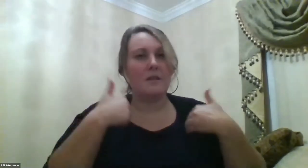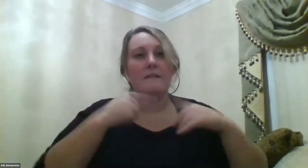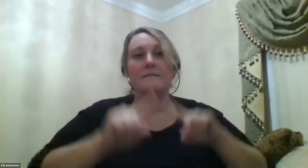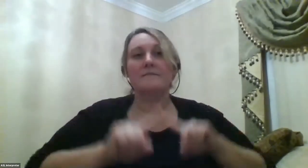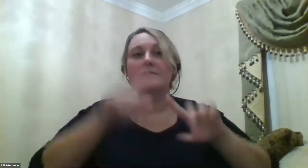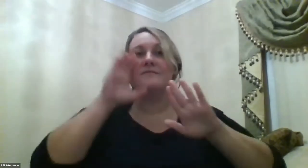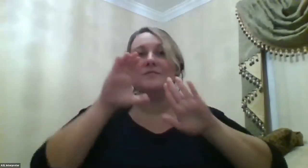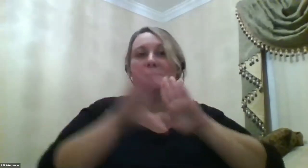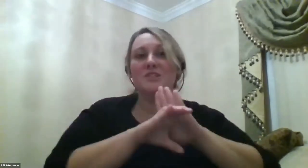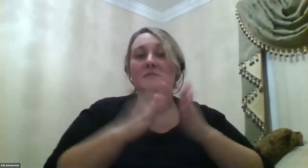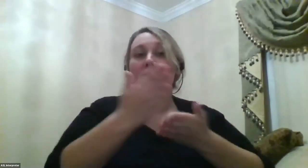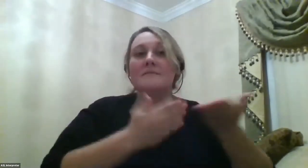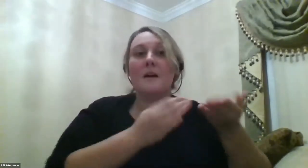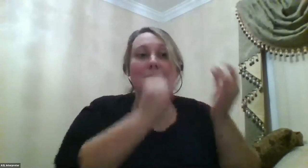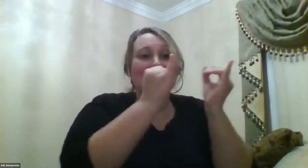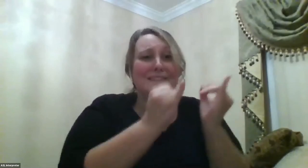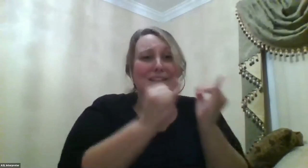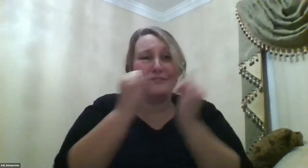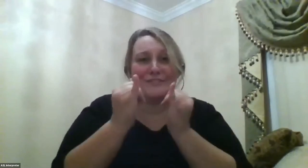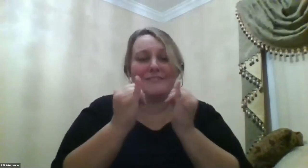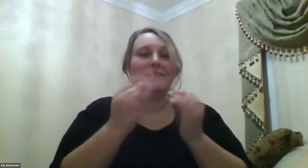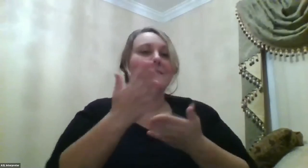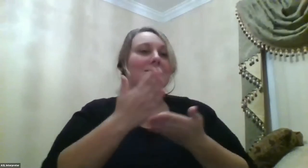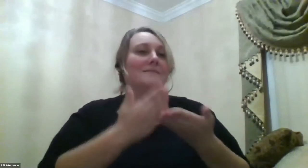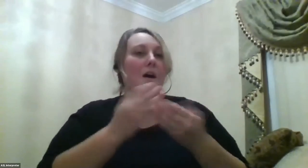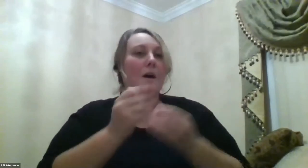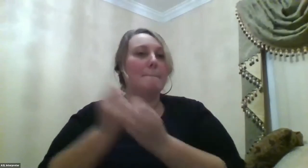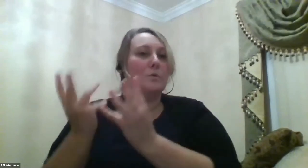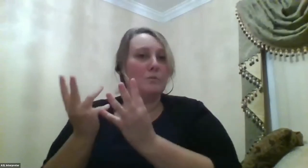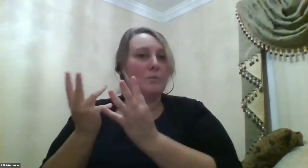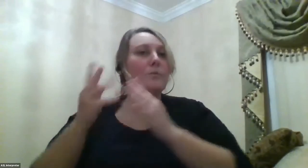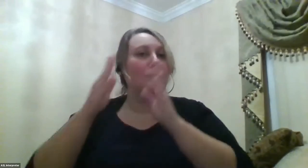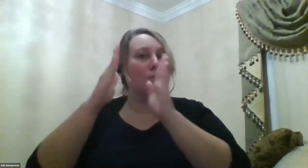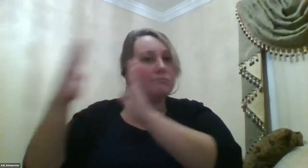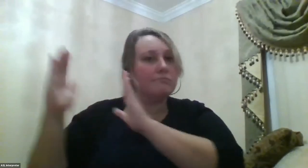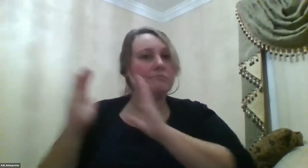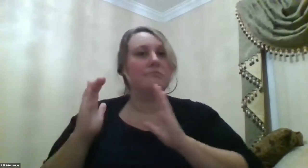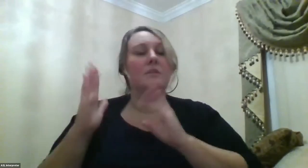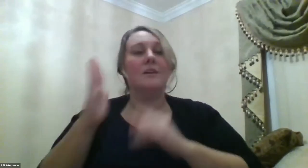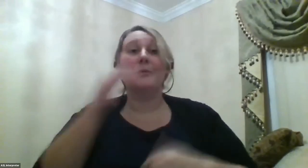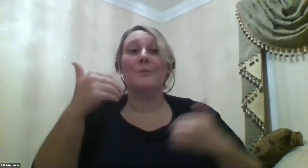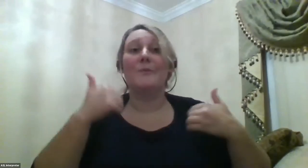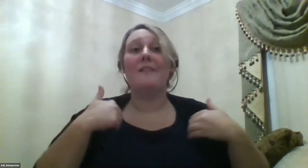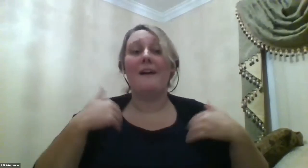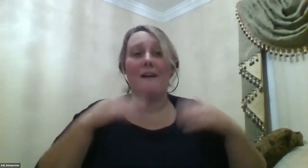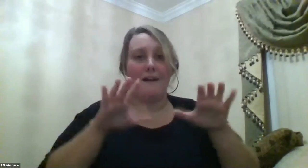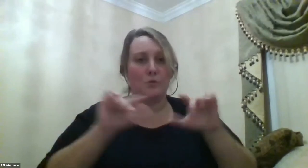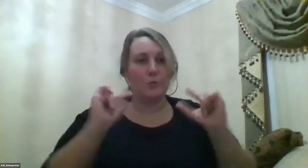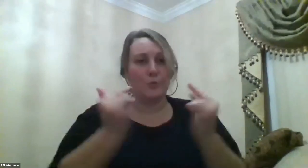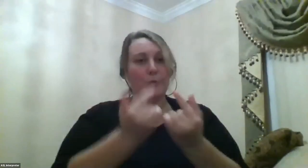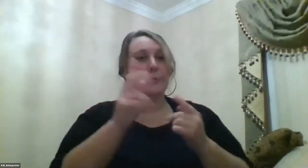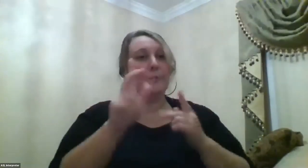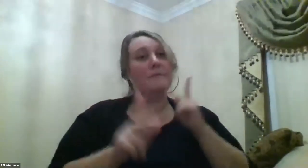in a crowd scene, um, where people are gathering in